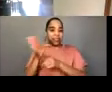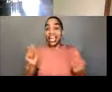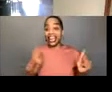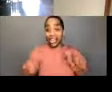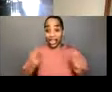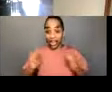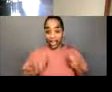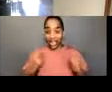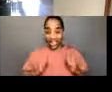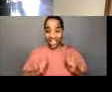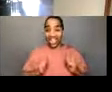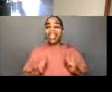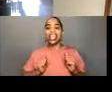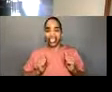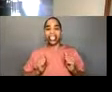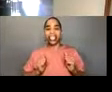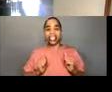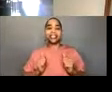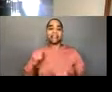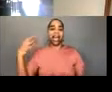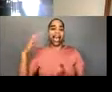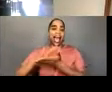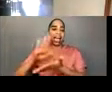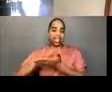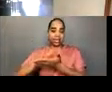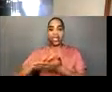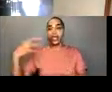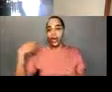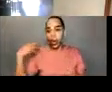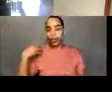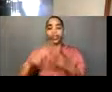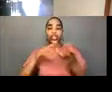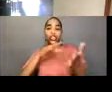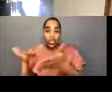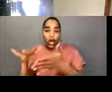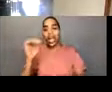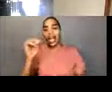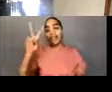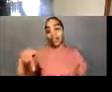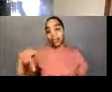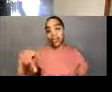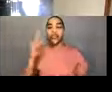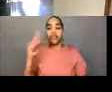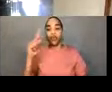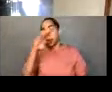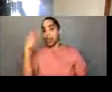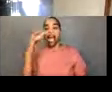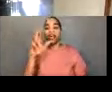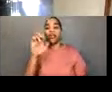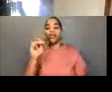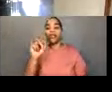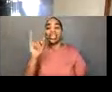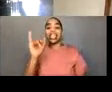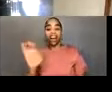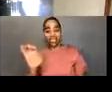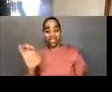performance, and she is an HDS academic coach, an HDS 2.0 scholar, and the vice president of Black Renaissance. And she is